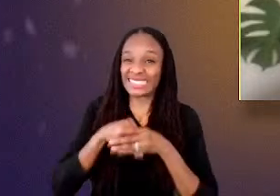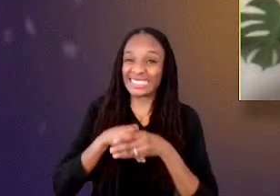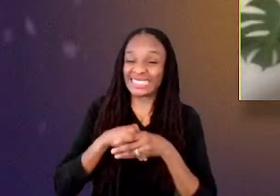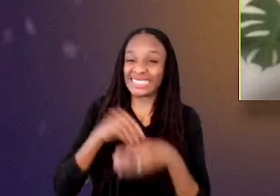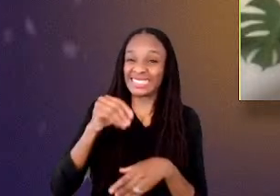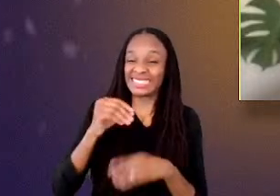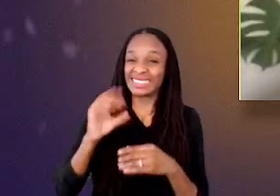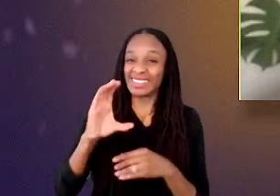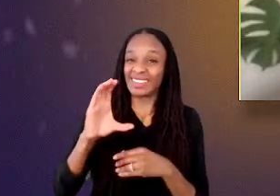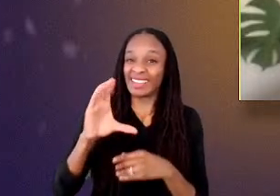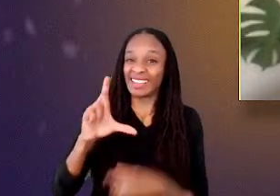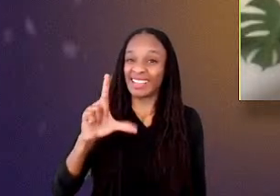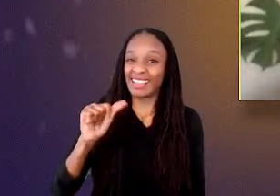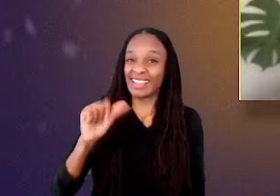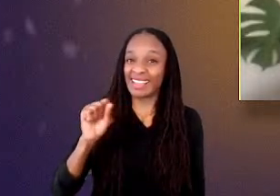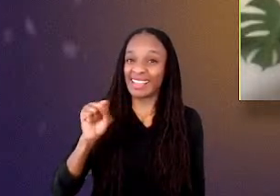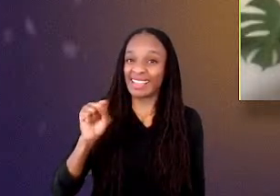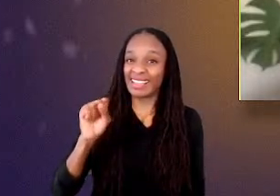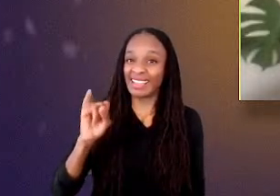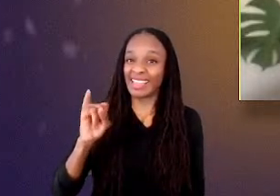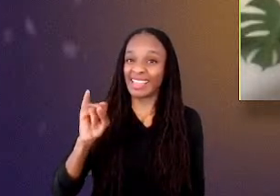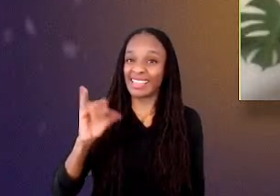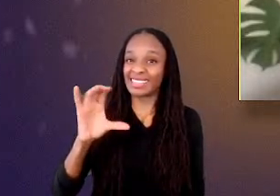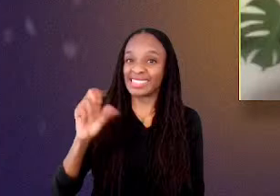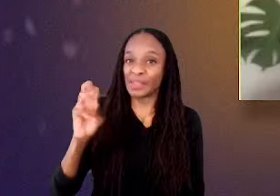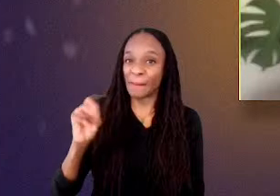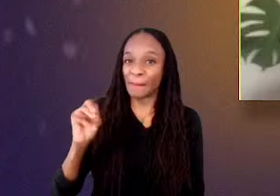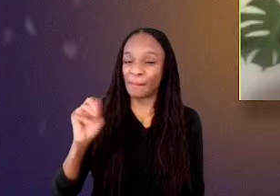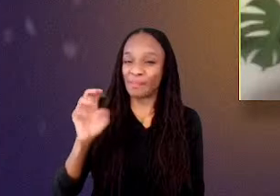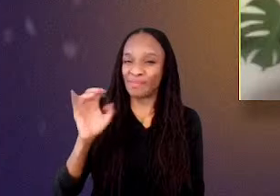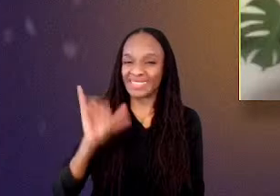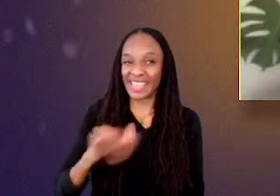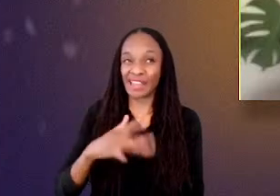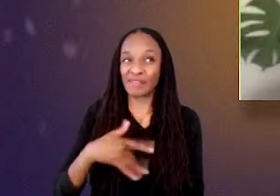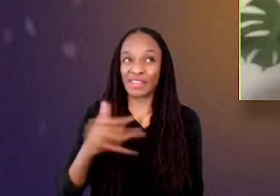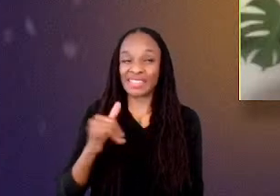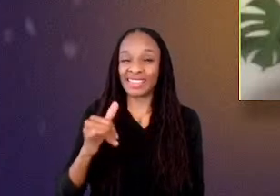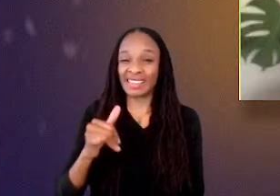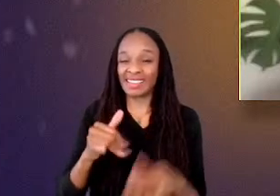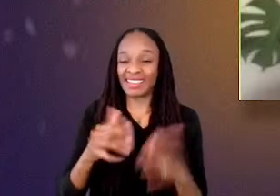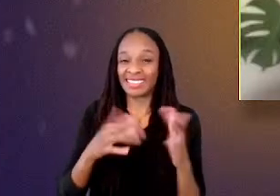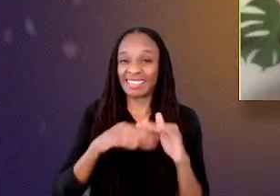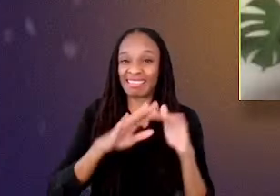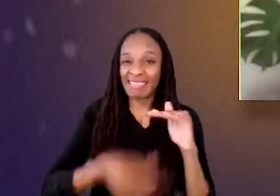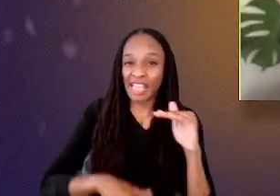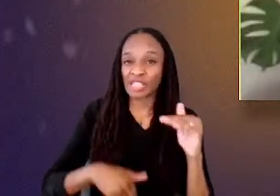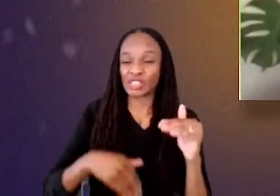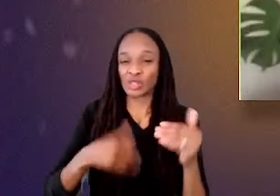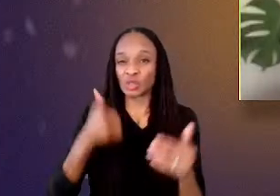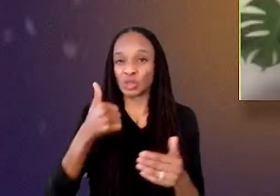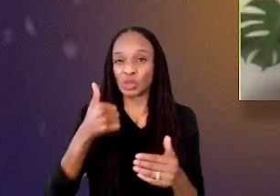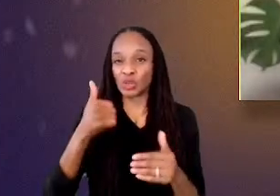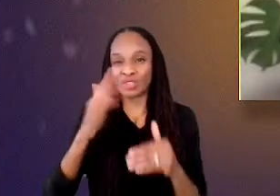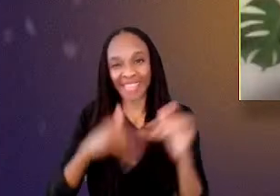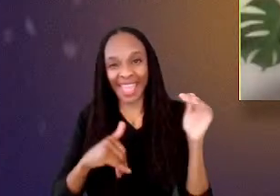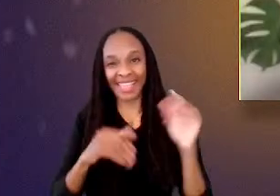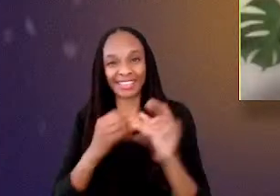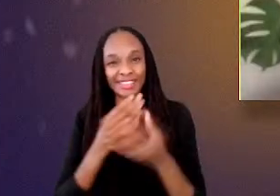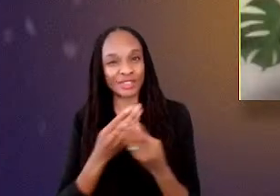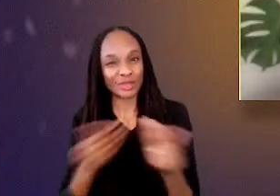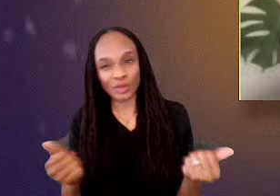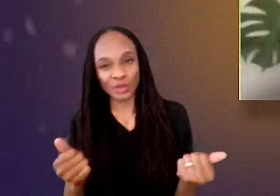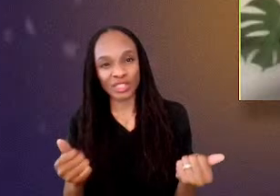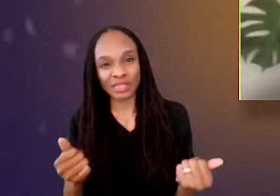own minds of like, that feels like a lesser than solution for how to get, right? That doesn't